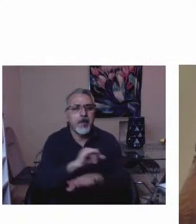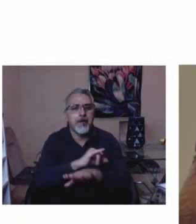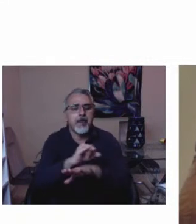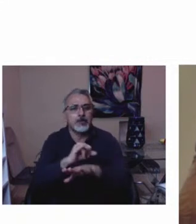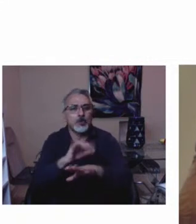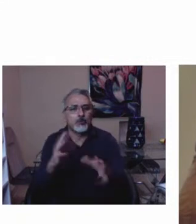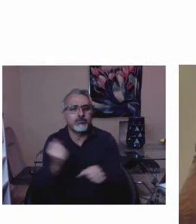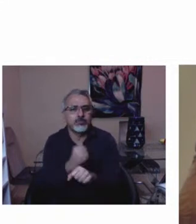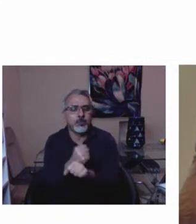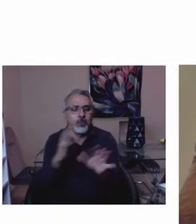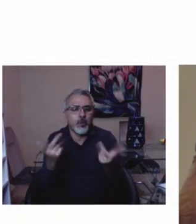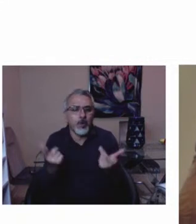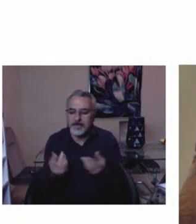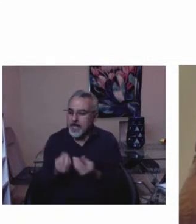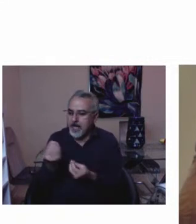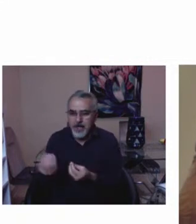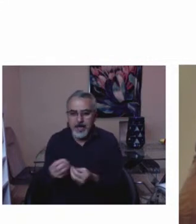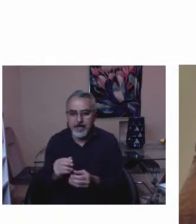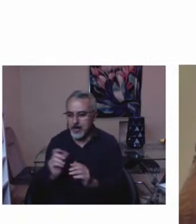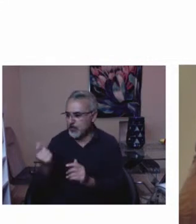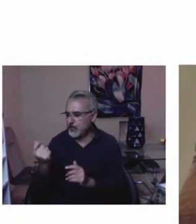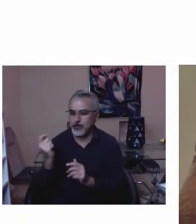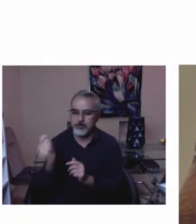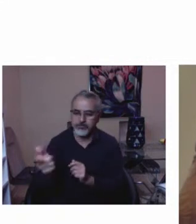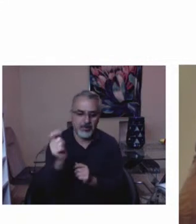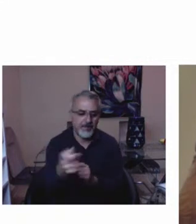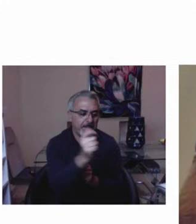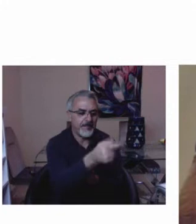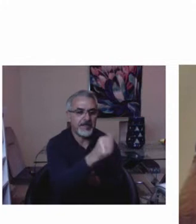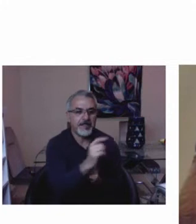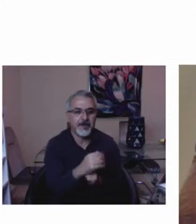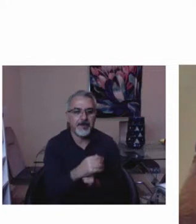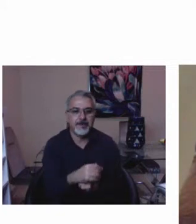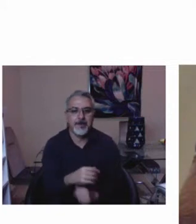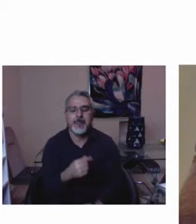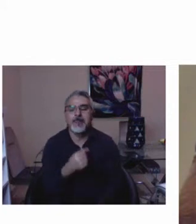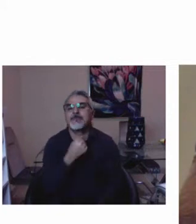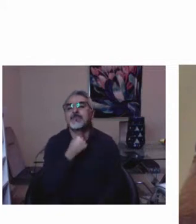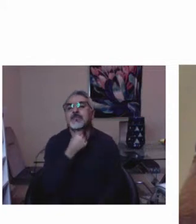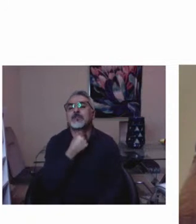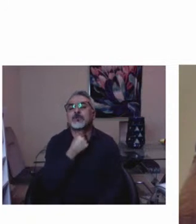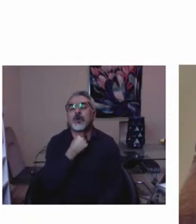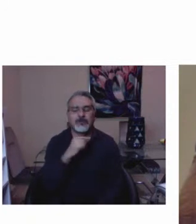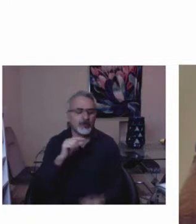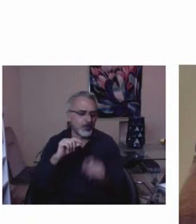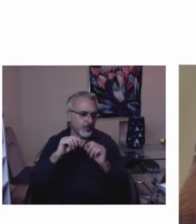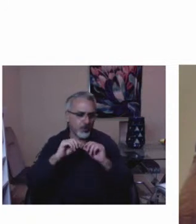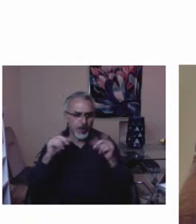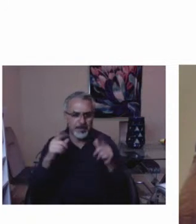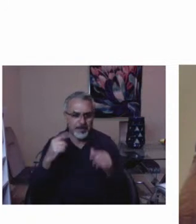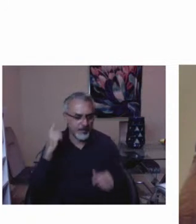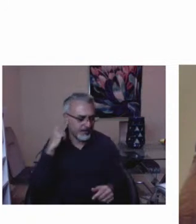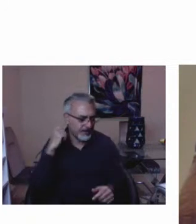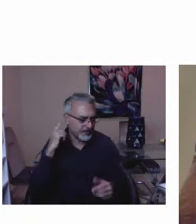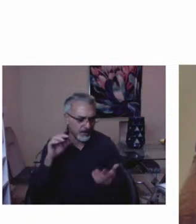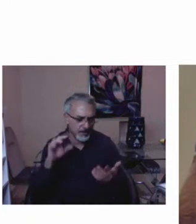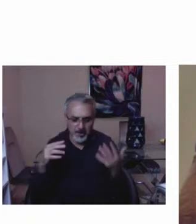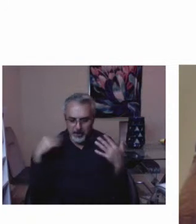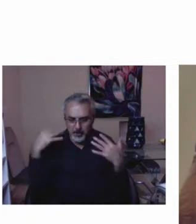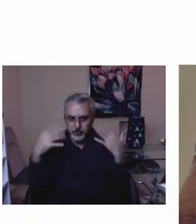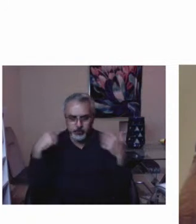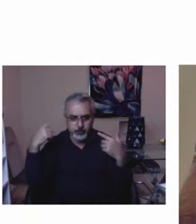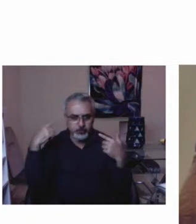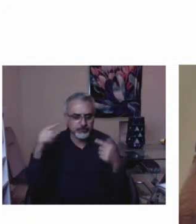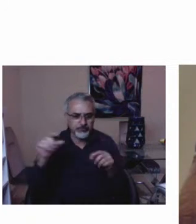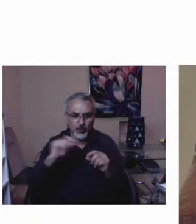towards strengthening system-wide coherence as well as complementarity and cooperation with IFIs, not the least, the